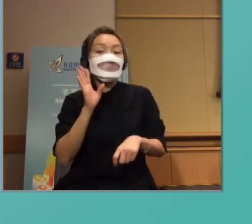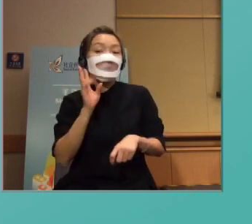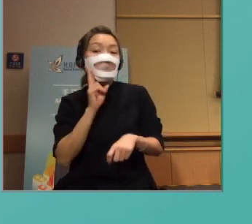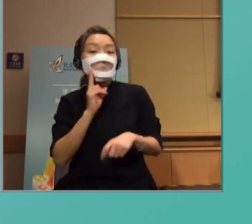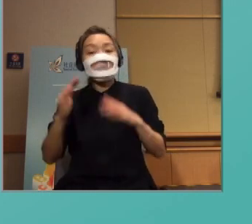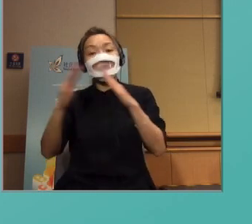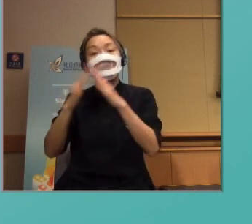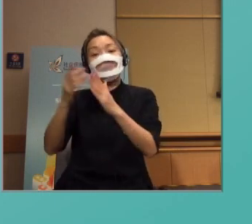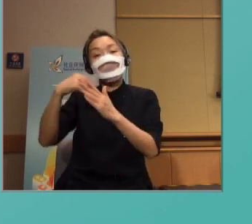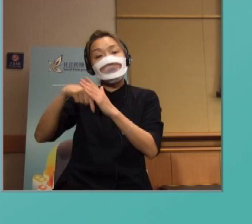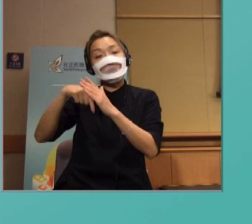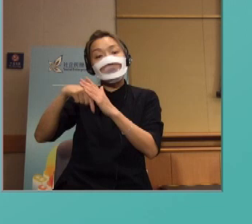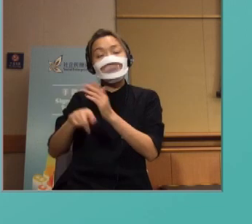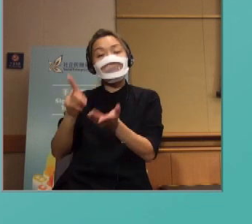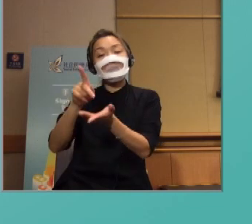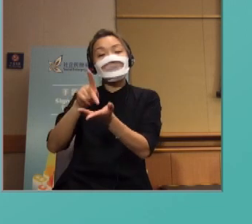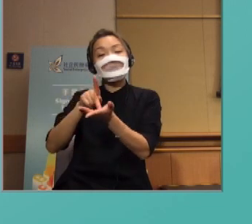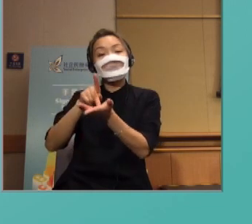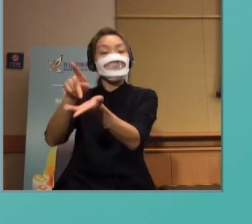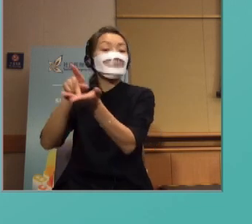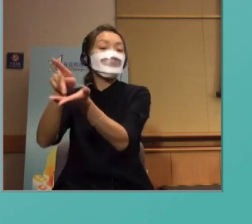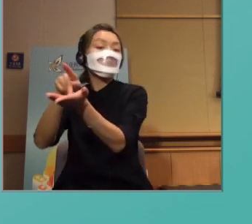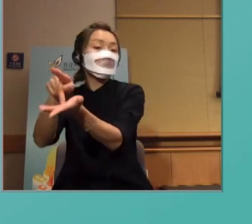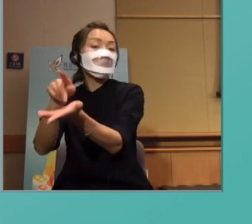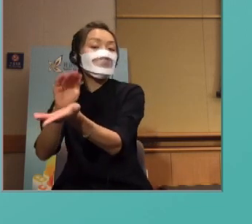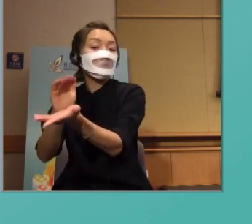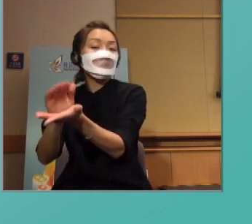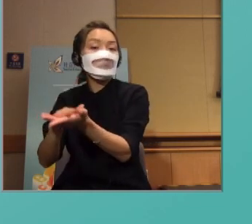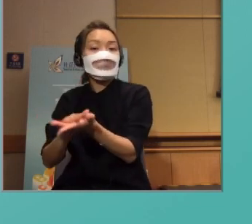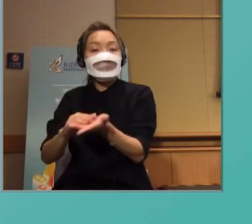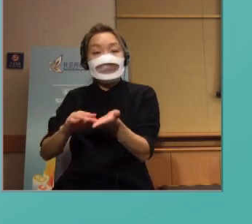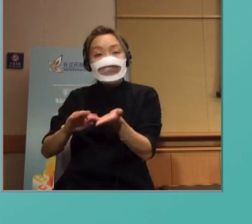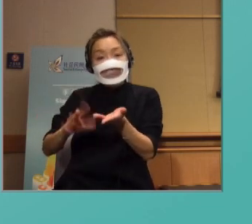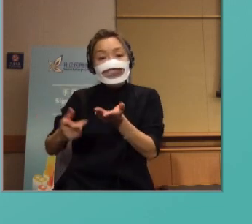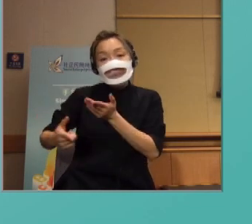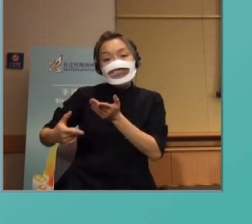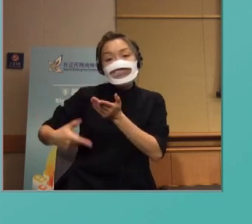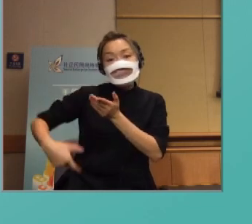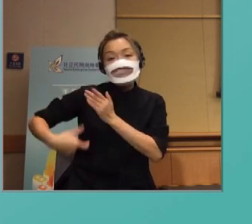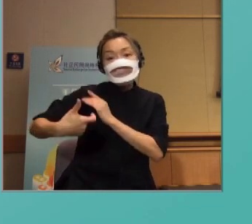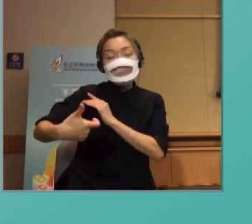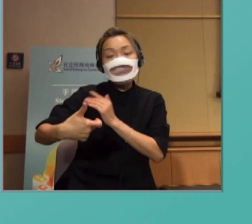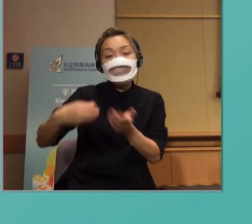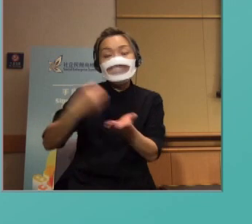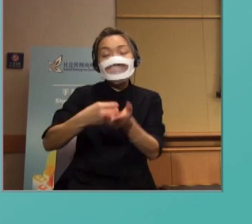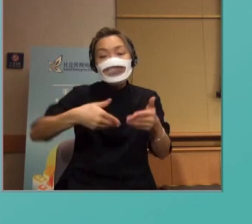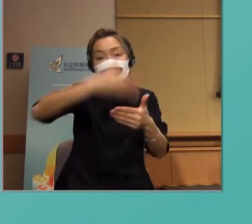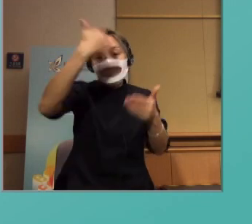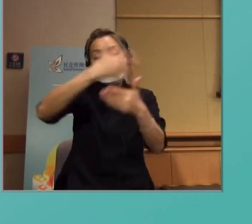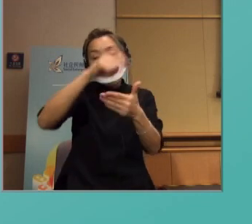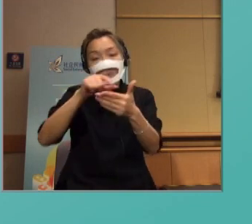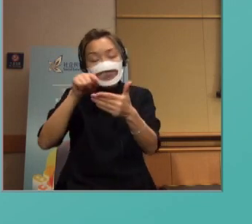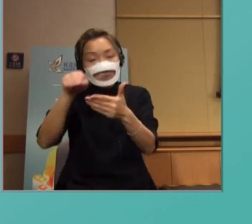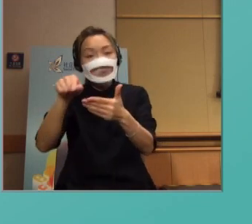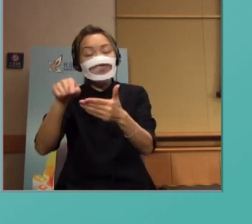house, not just because you can live in it, but because it has the ability to earn a certain kind of rent. And now these teachers, with the teaching income that they've